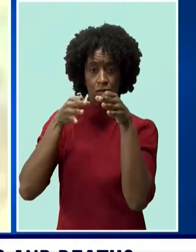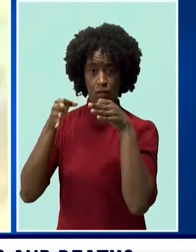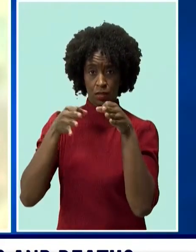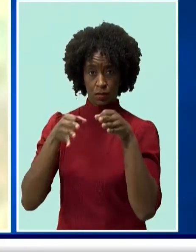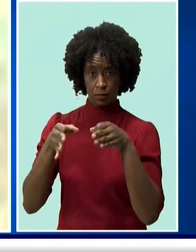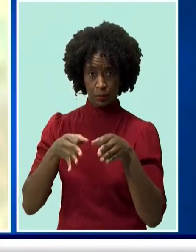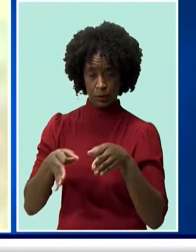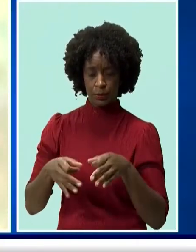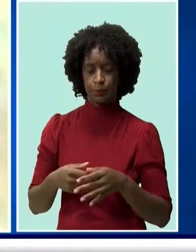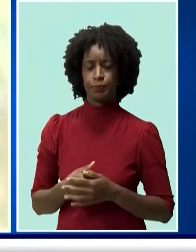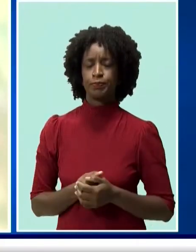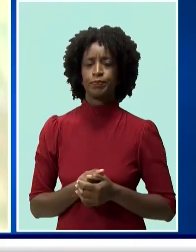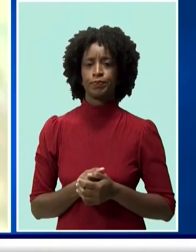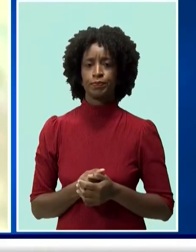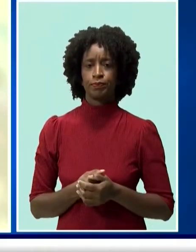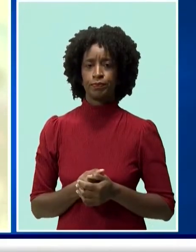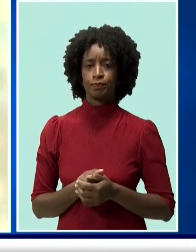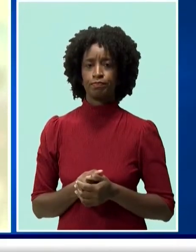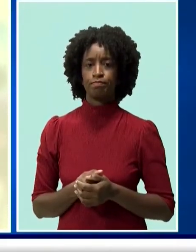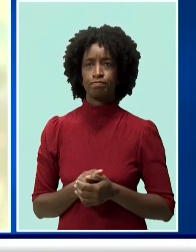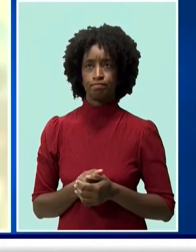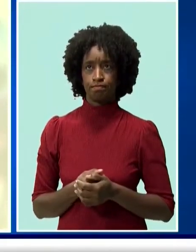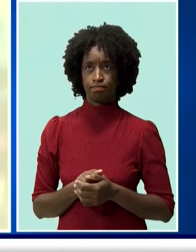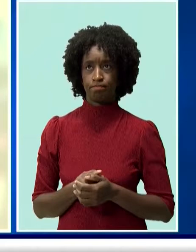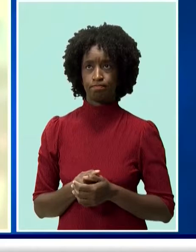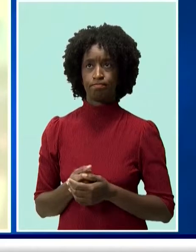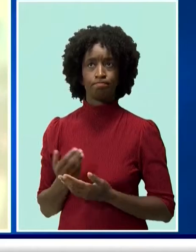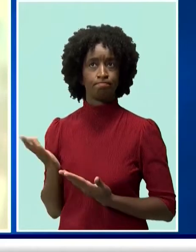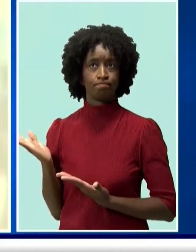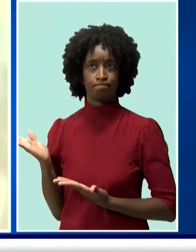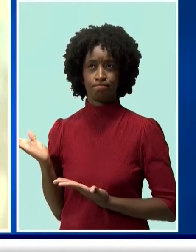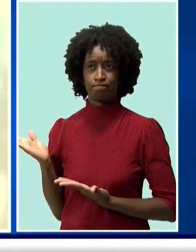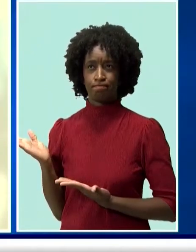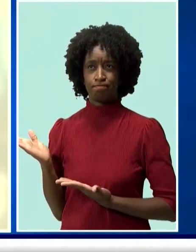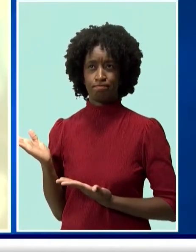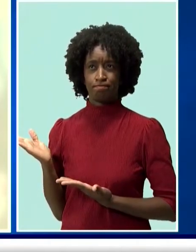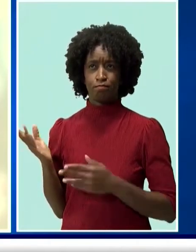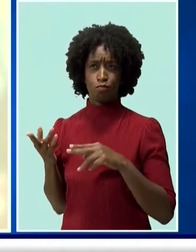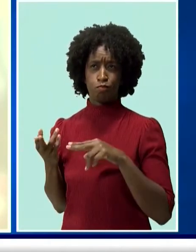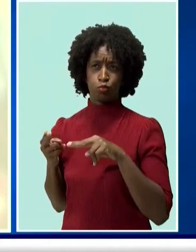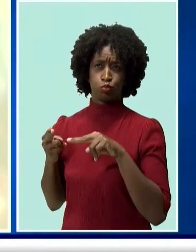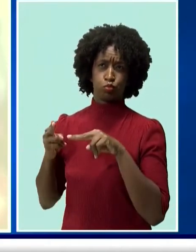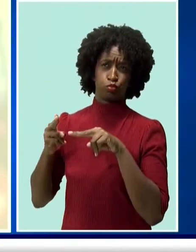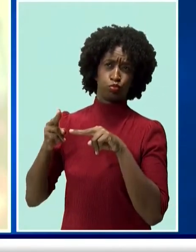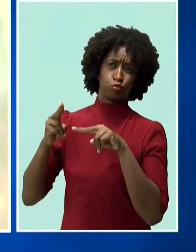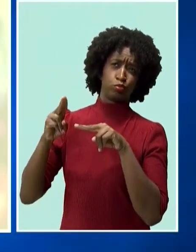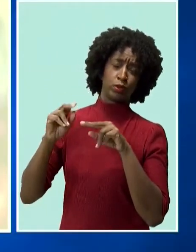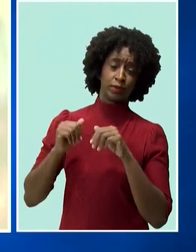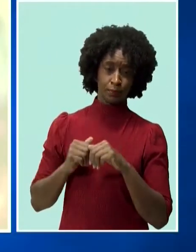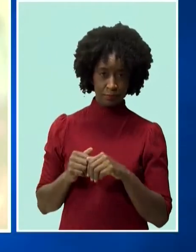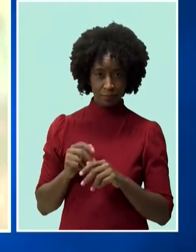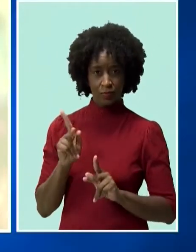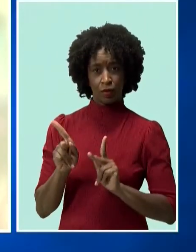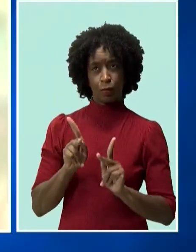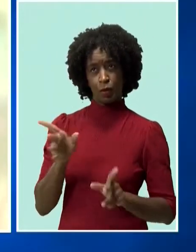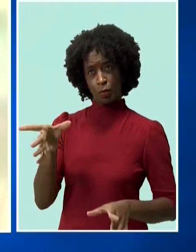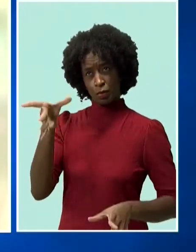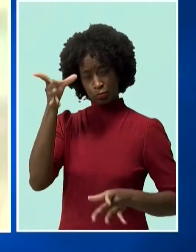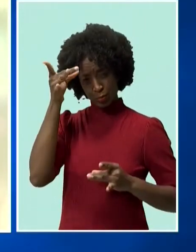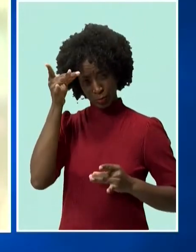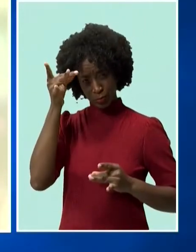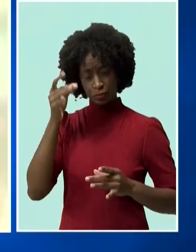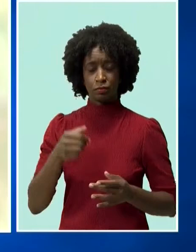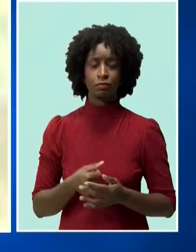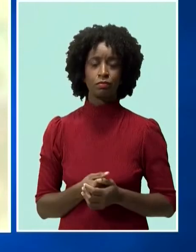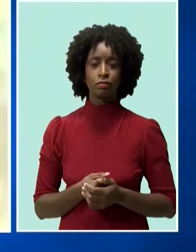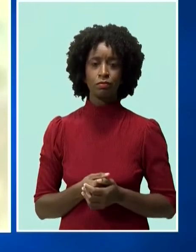experiencing. The rising COVID-19 numbers paint a bleak picture of the increasing levels of infection in Barbados, with the cases we've been